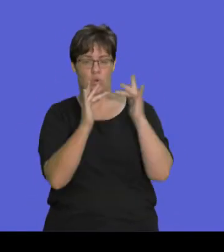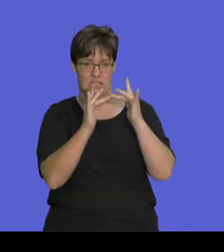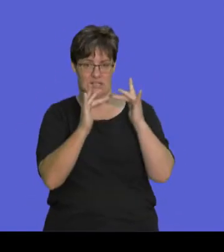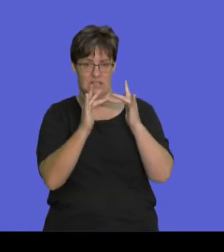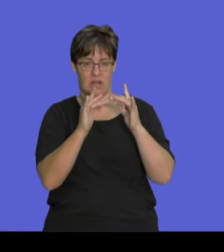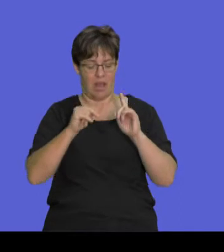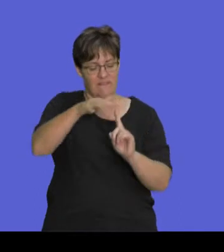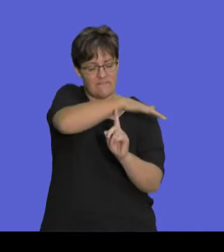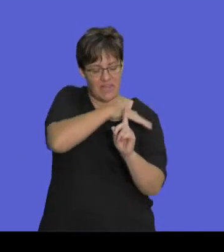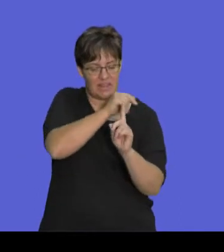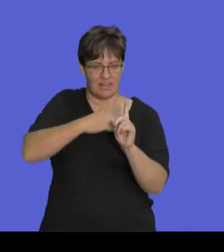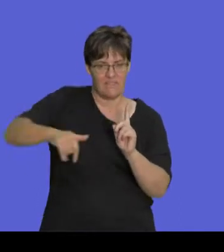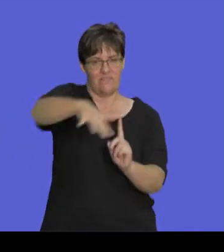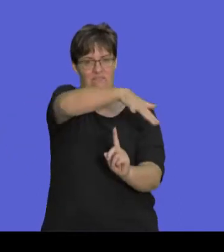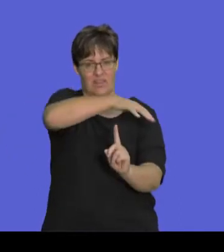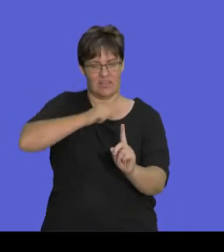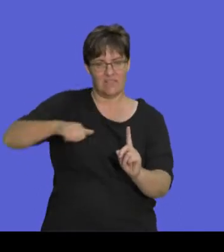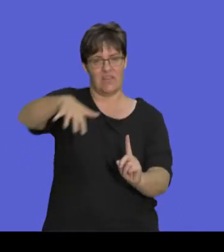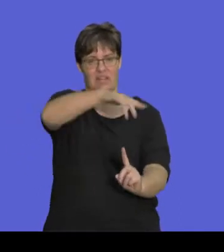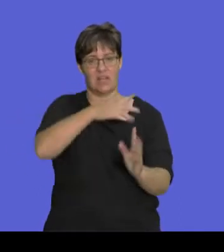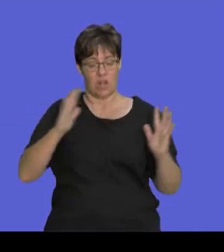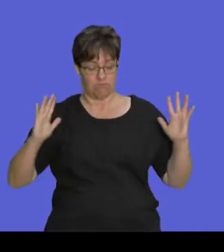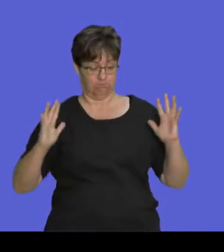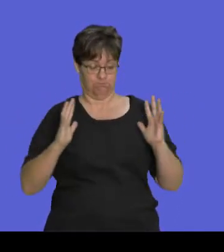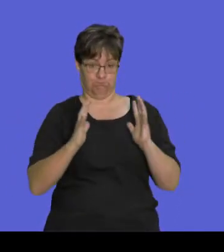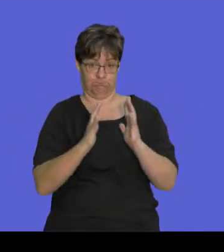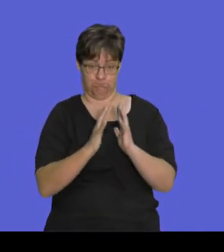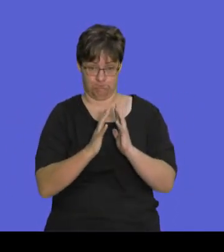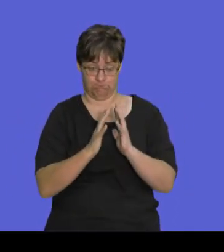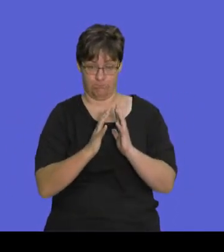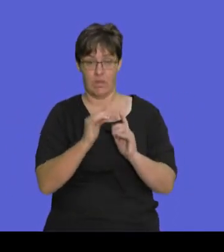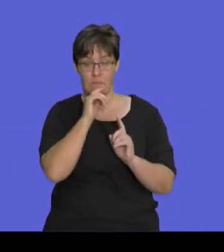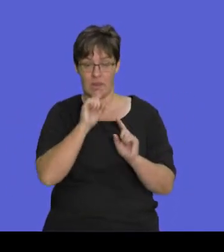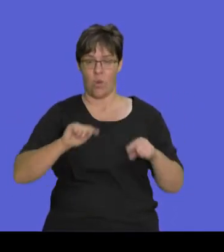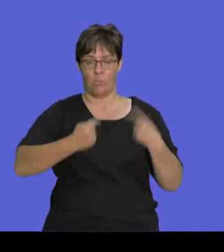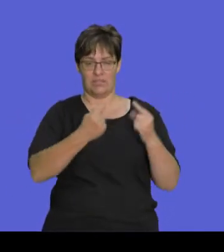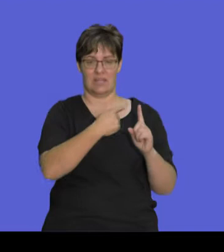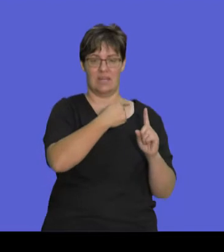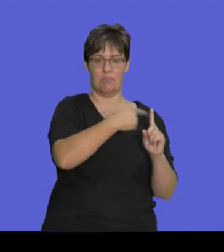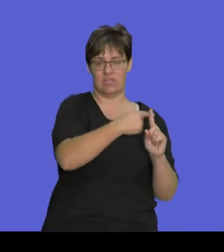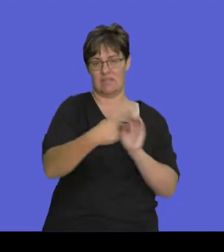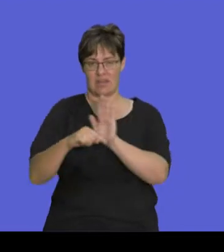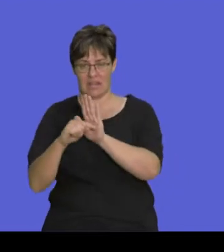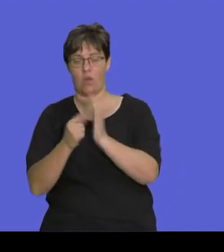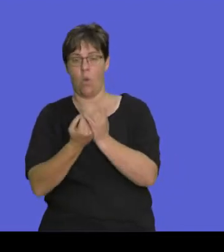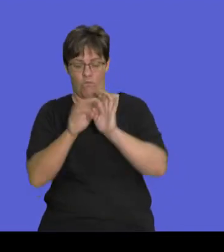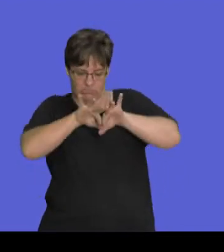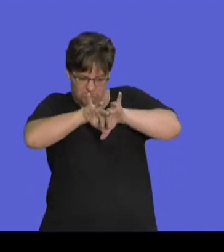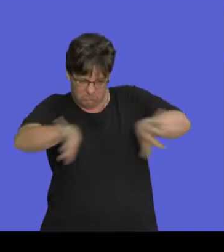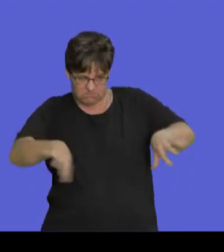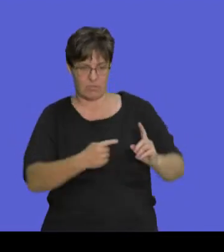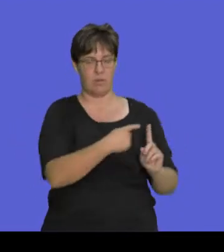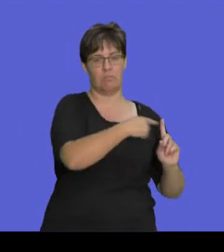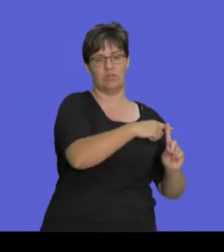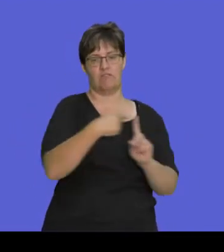a field force. So the type of force can either be attraction, which is opposite charges, or repulsion, which actually